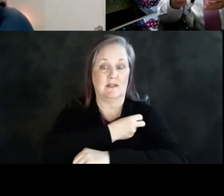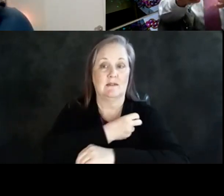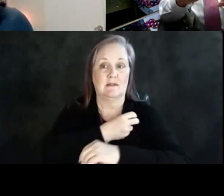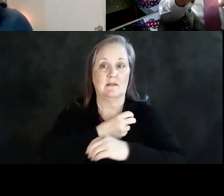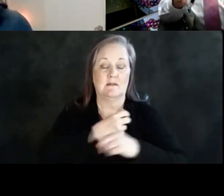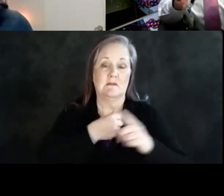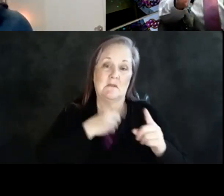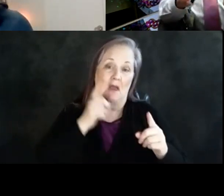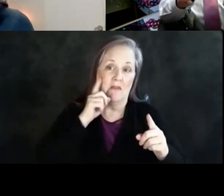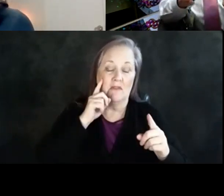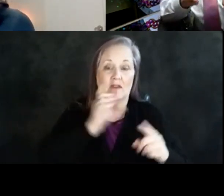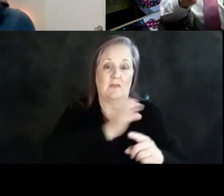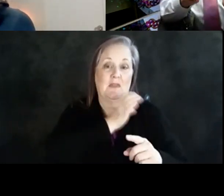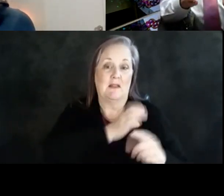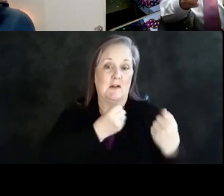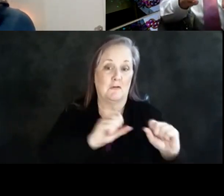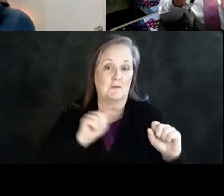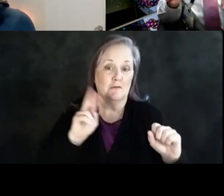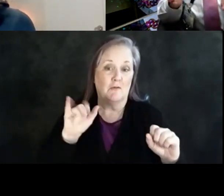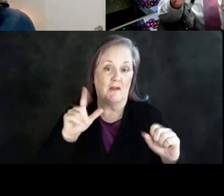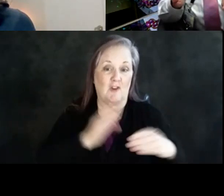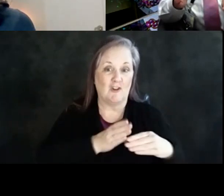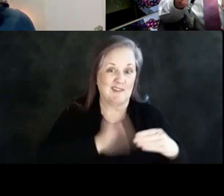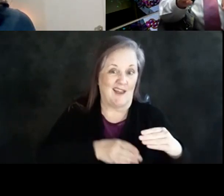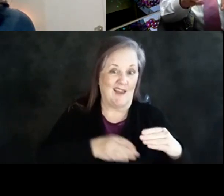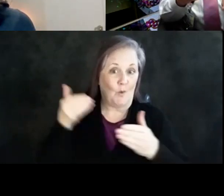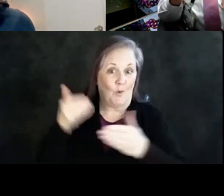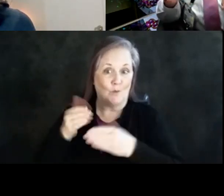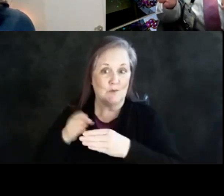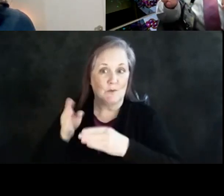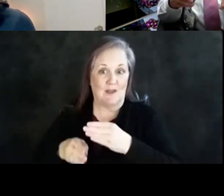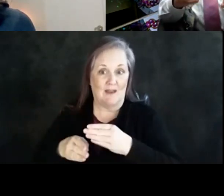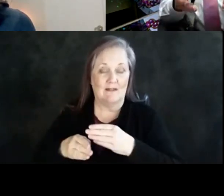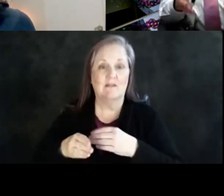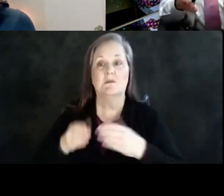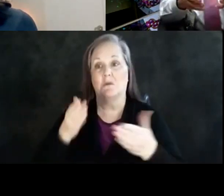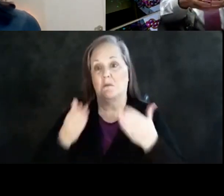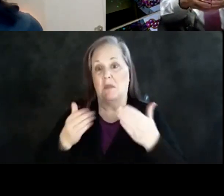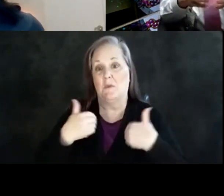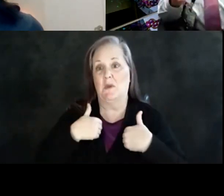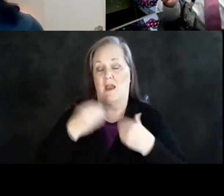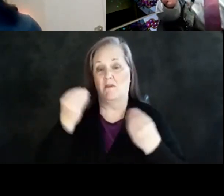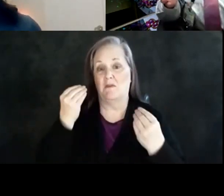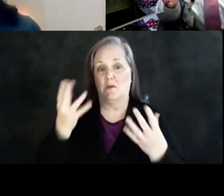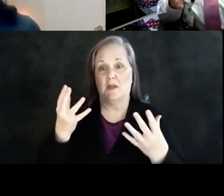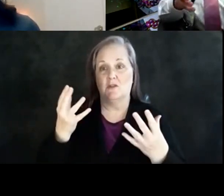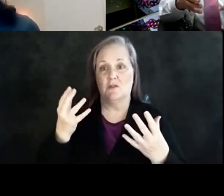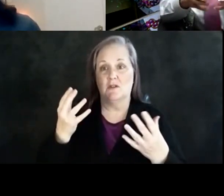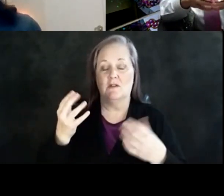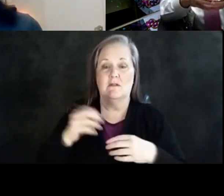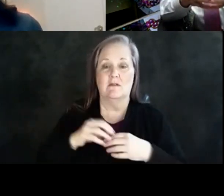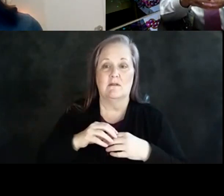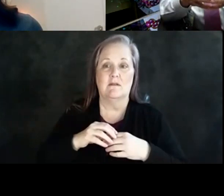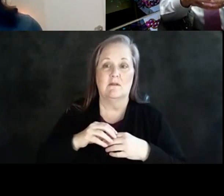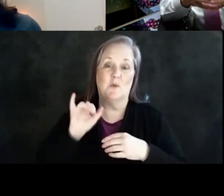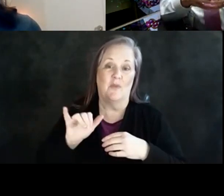I think the clinical trials are either done or close to done. And so we may have some information, and that